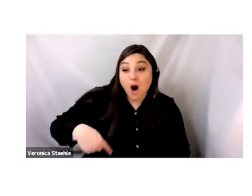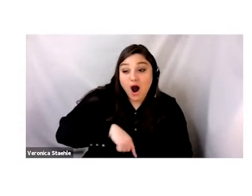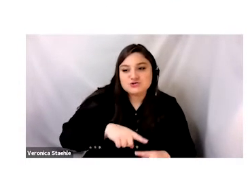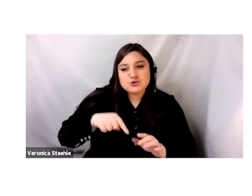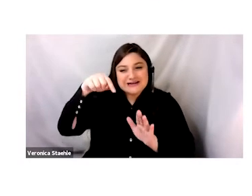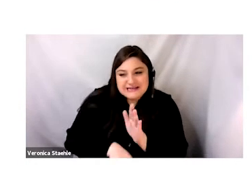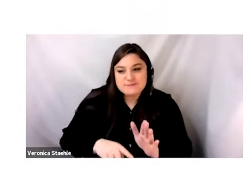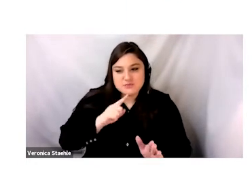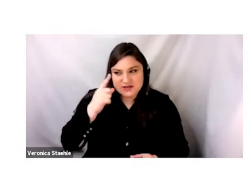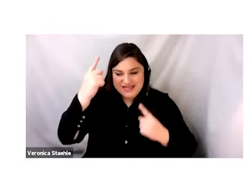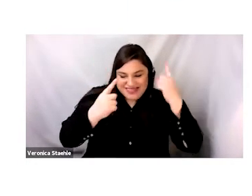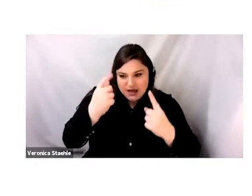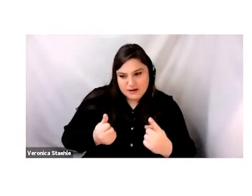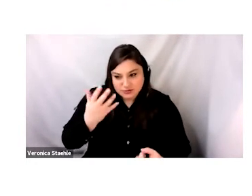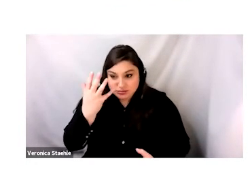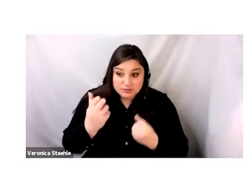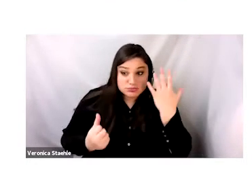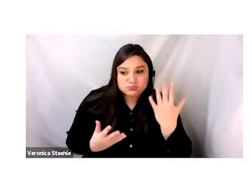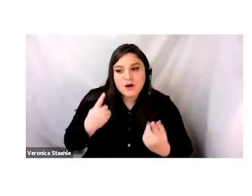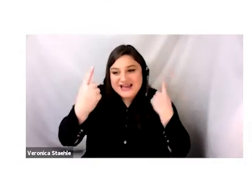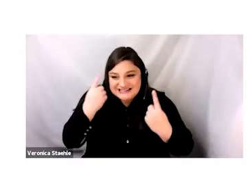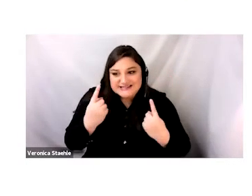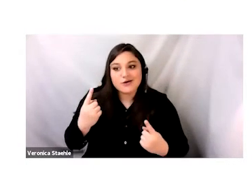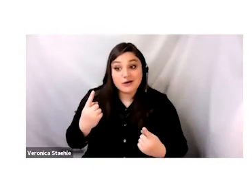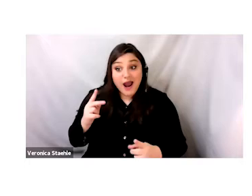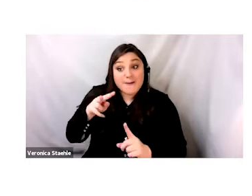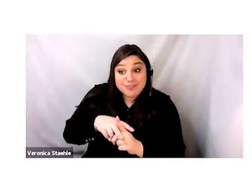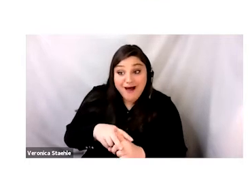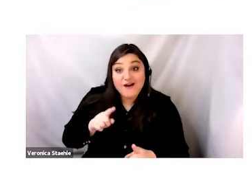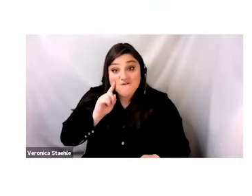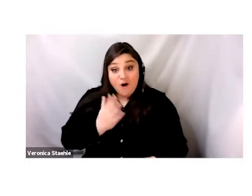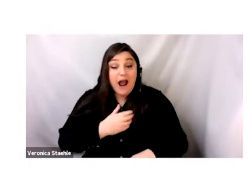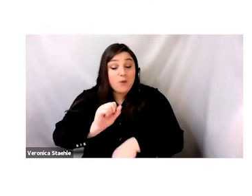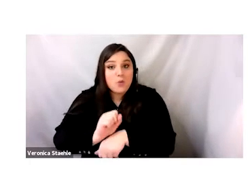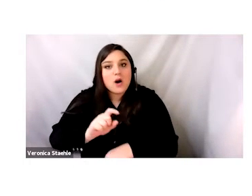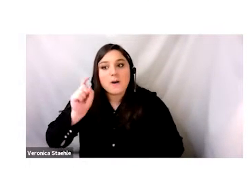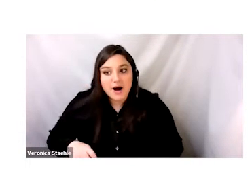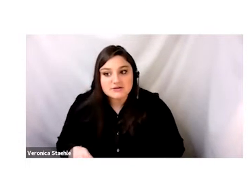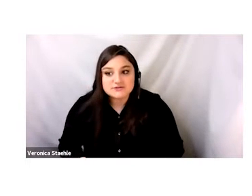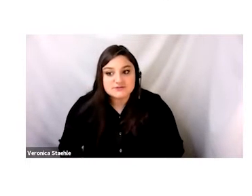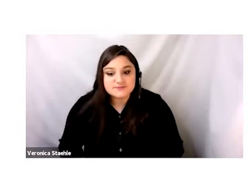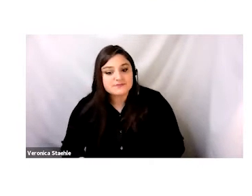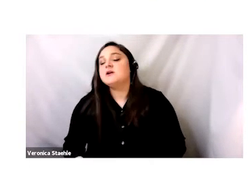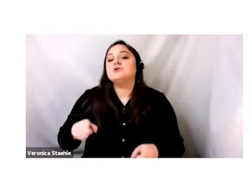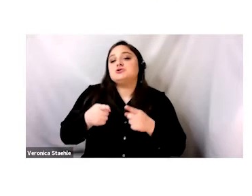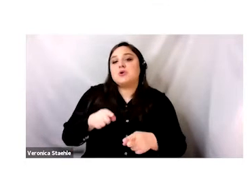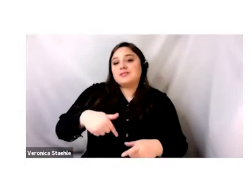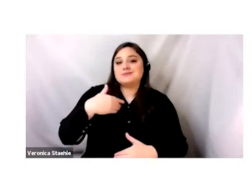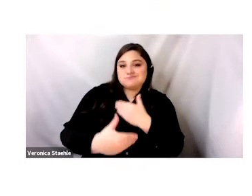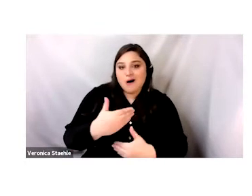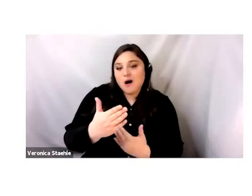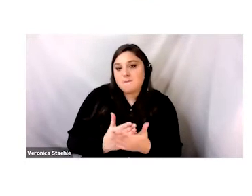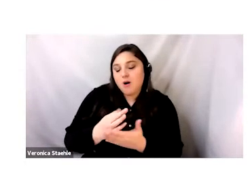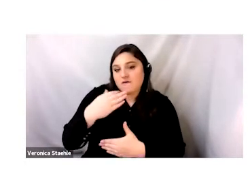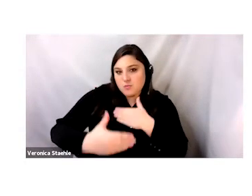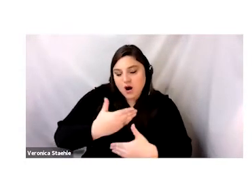work. And so some of the questions that we tell you to consider at this step of the process, it's really thinking about